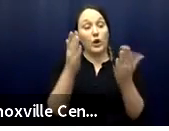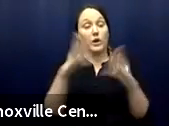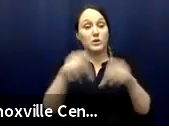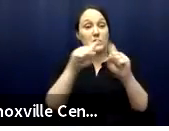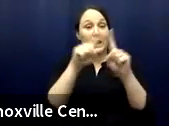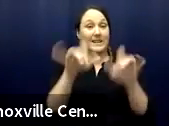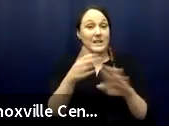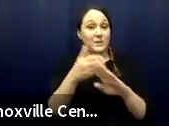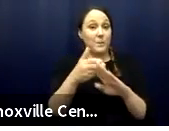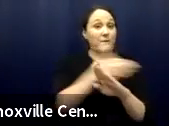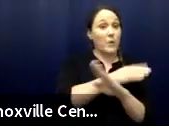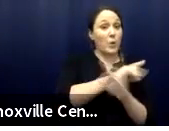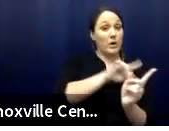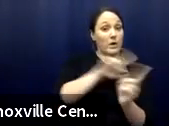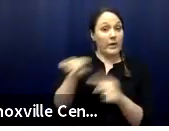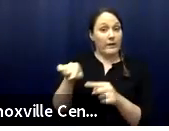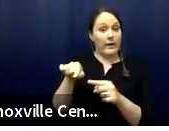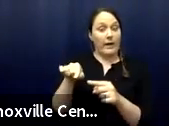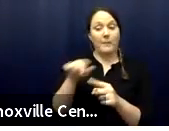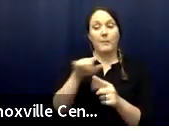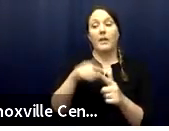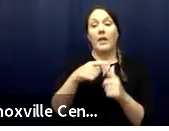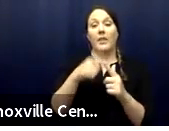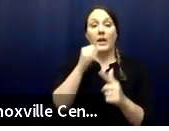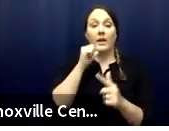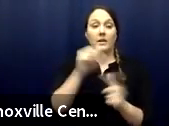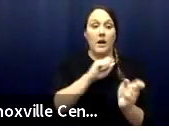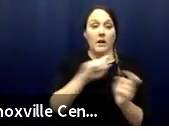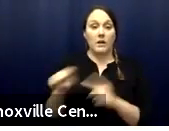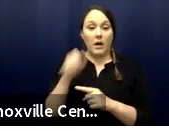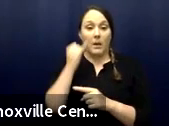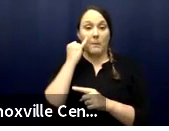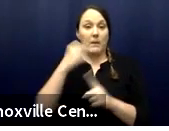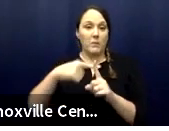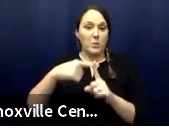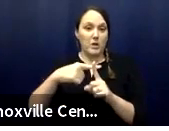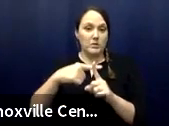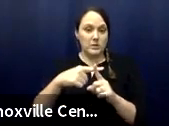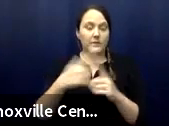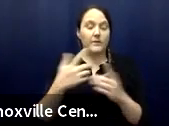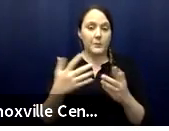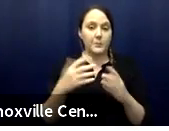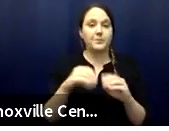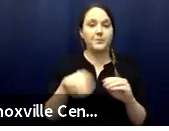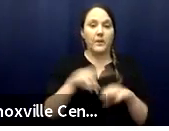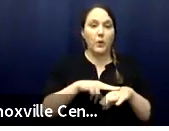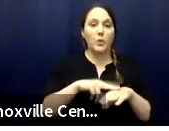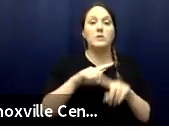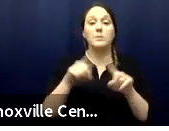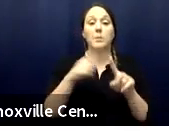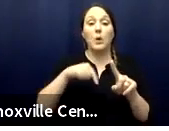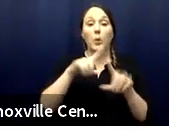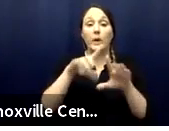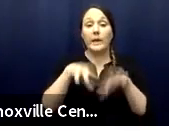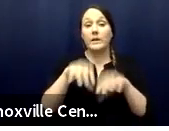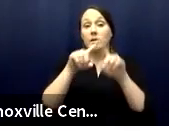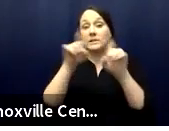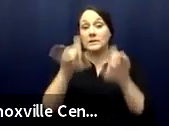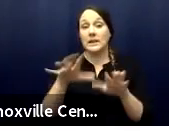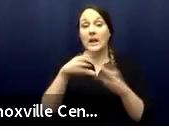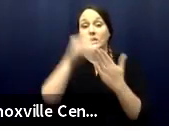came back and not return, of course, if they had a positive case. But we test students who are exhibiting symptoms